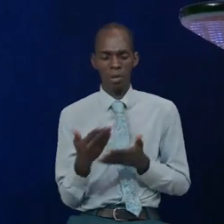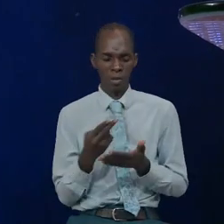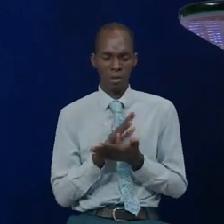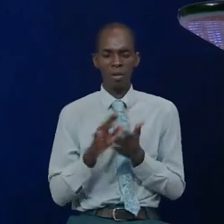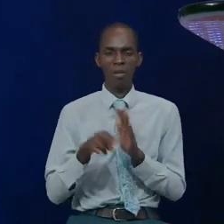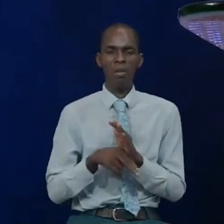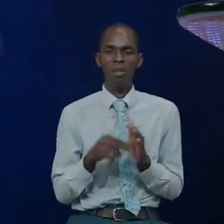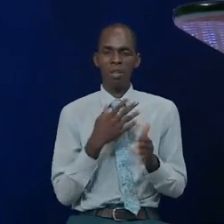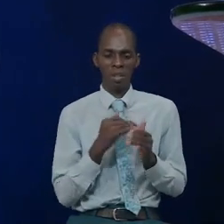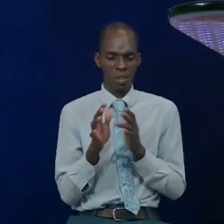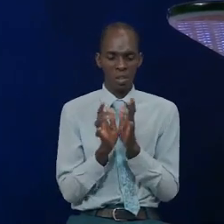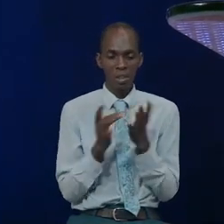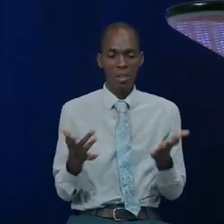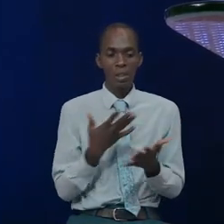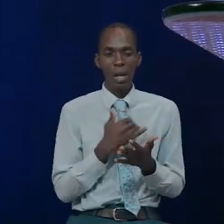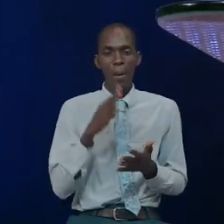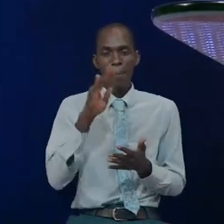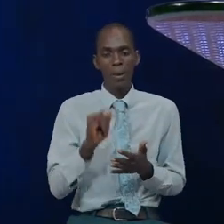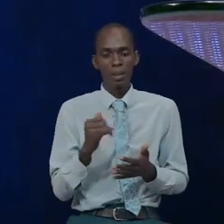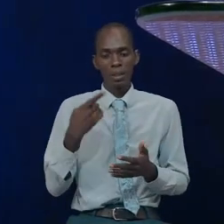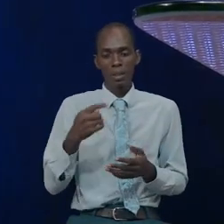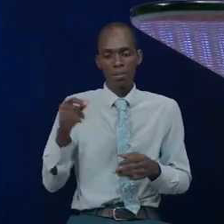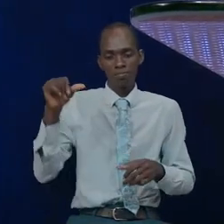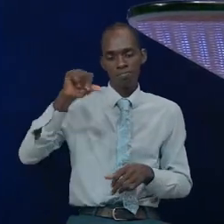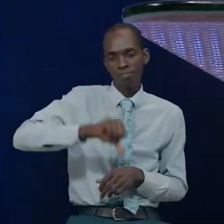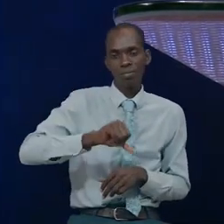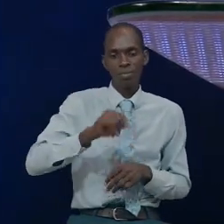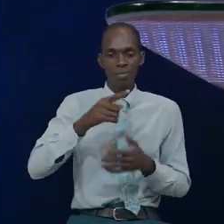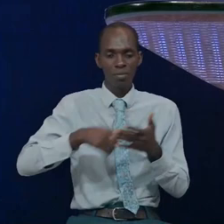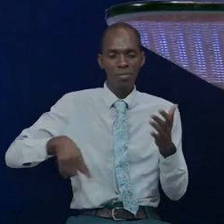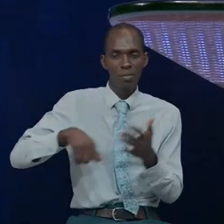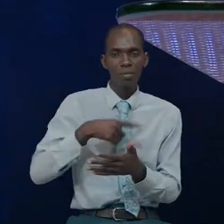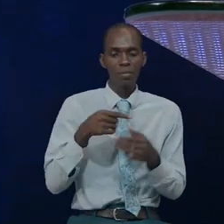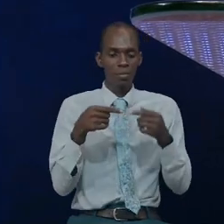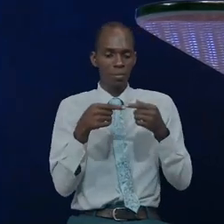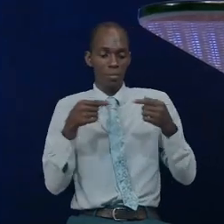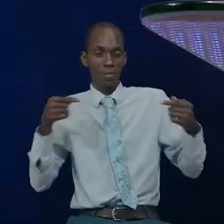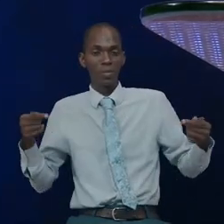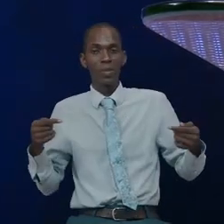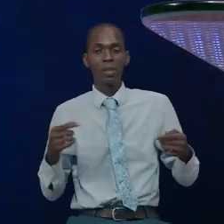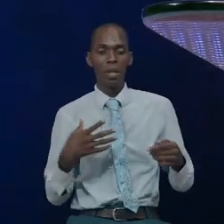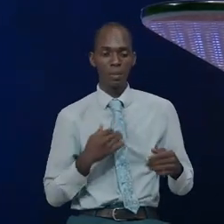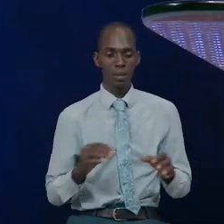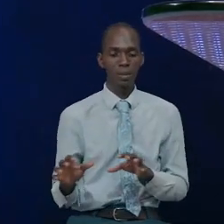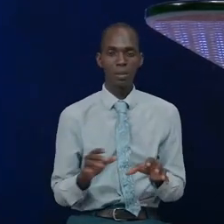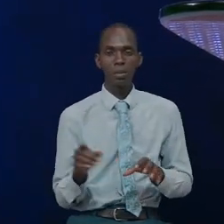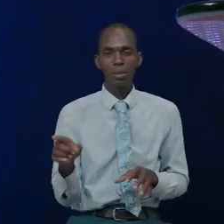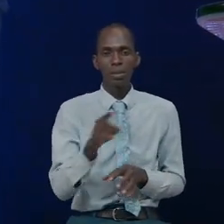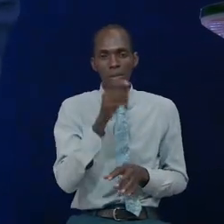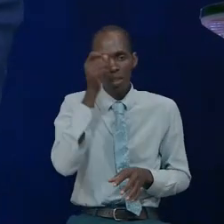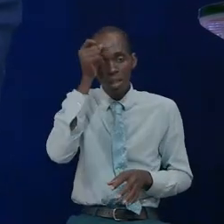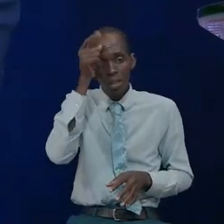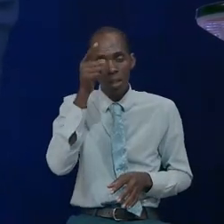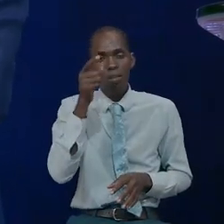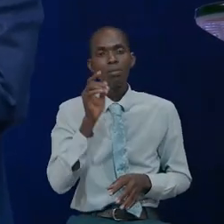life. And by the criticism, by the opposition, by the reaction, they learn they shouldn't